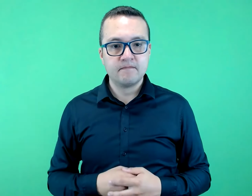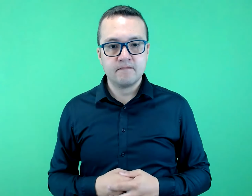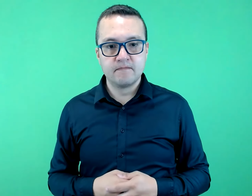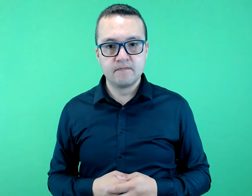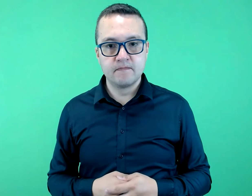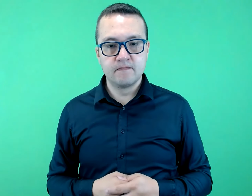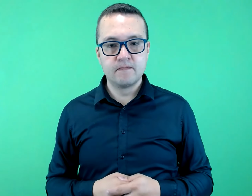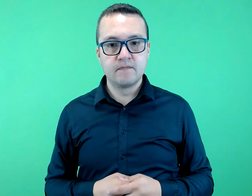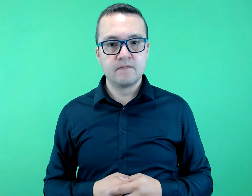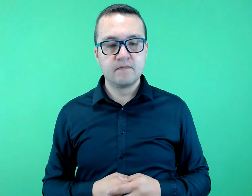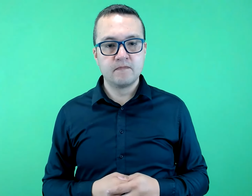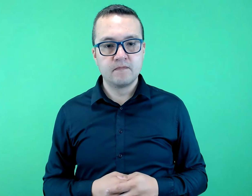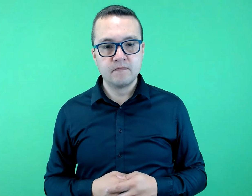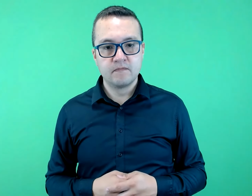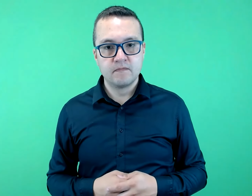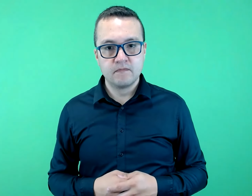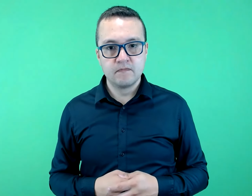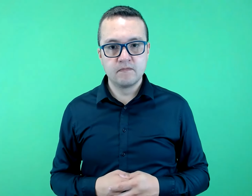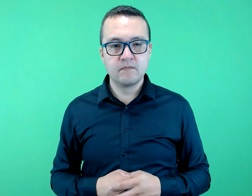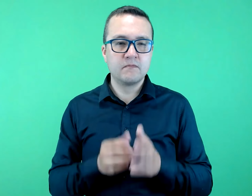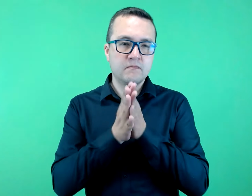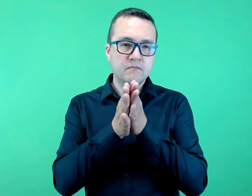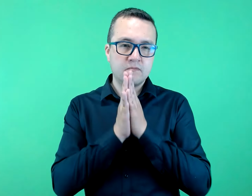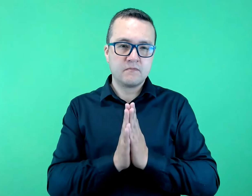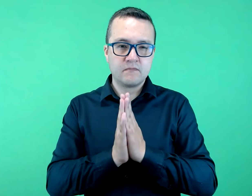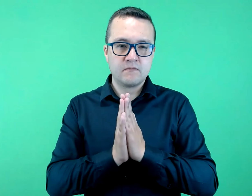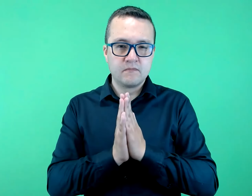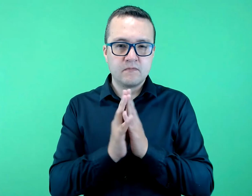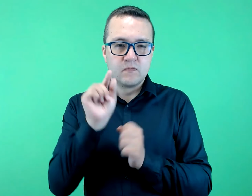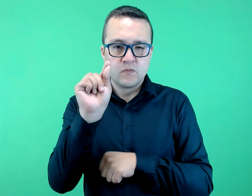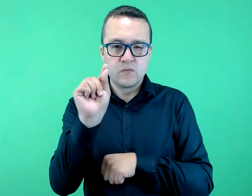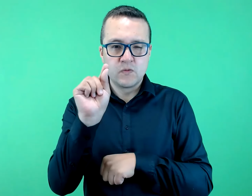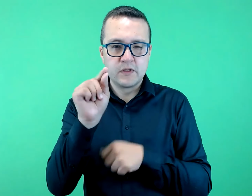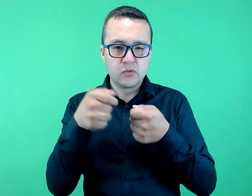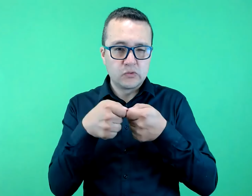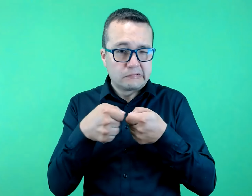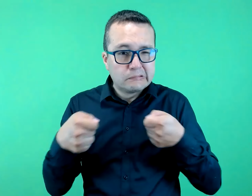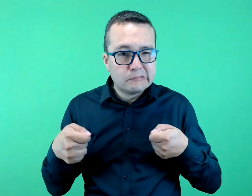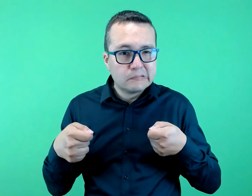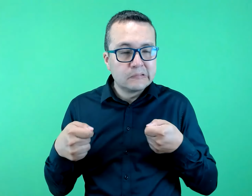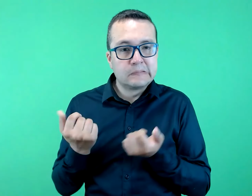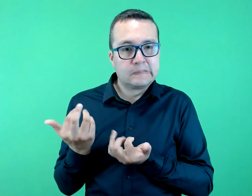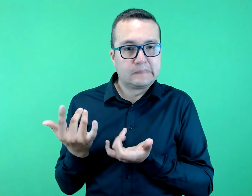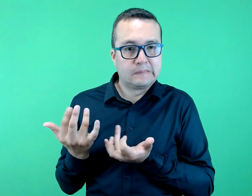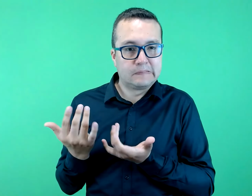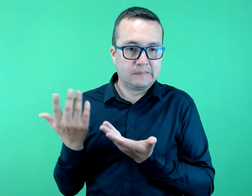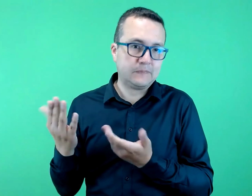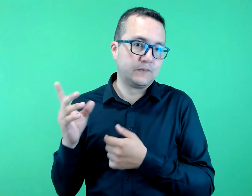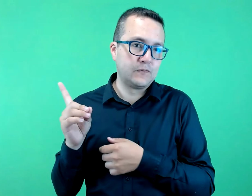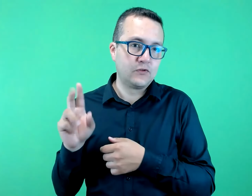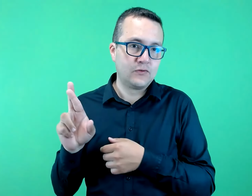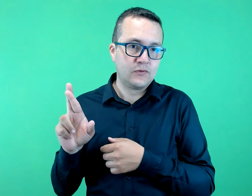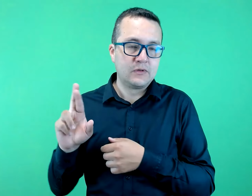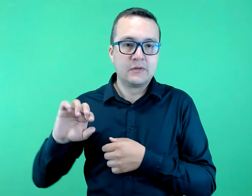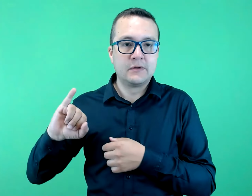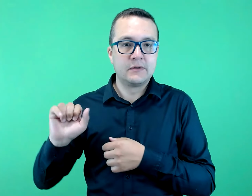been given entry to the webinar room. Colleagues, if you allow us just a few minutes, please,